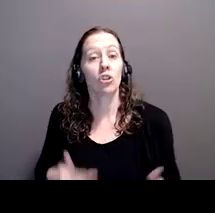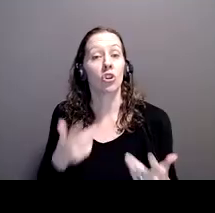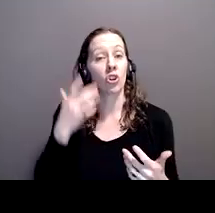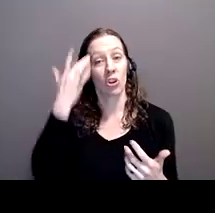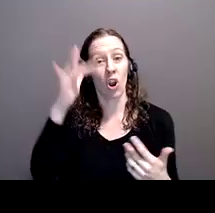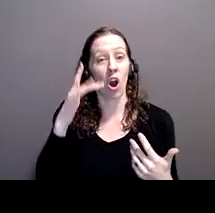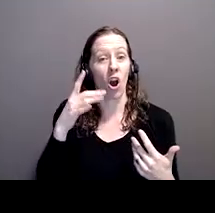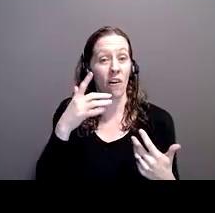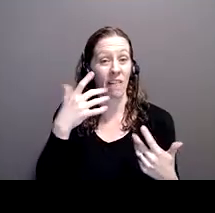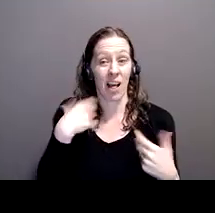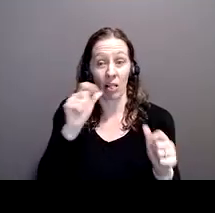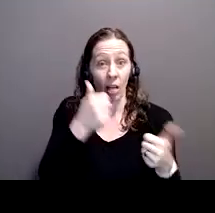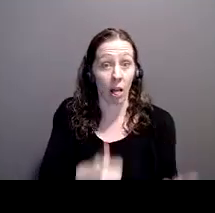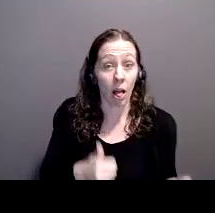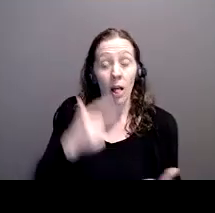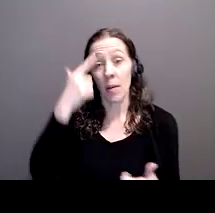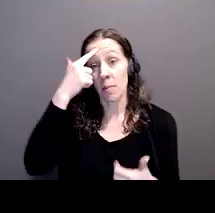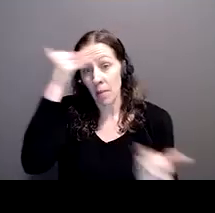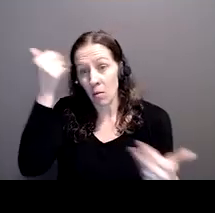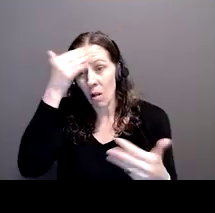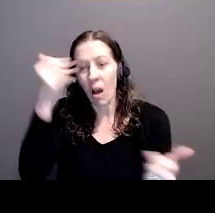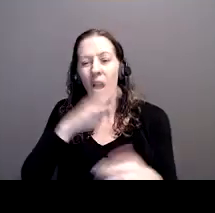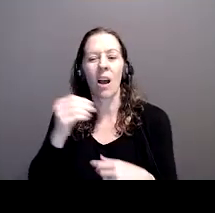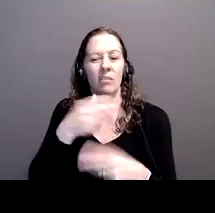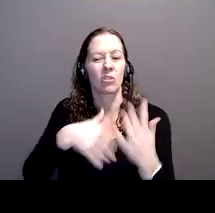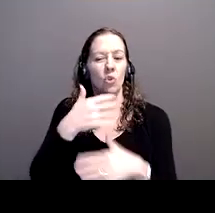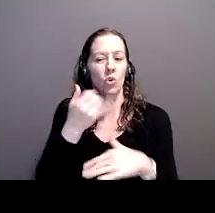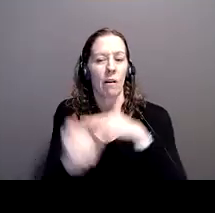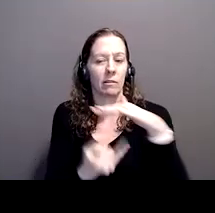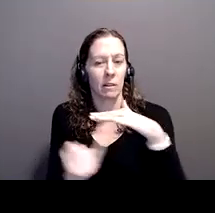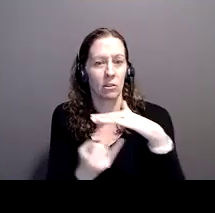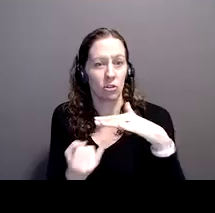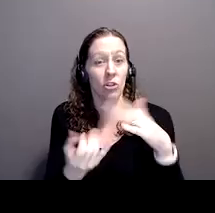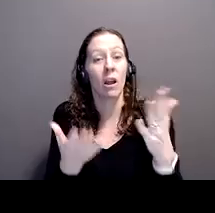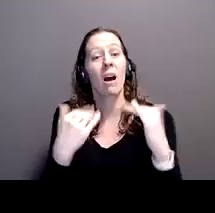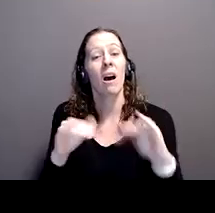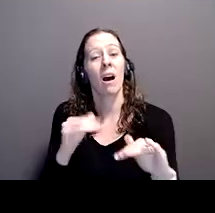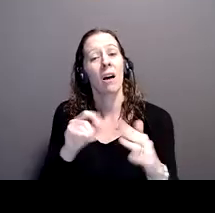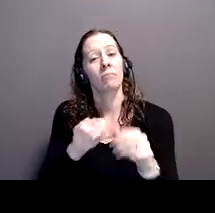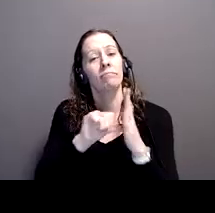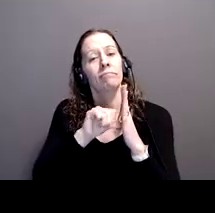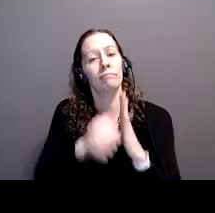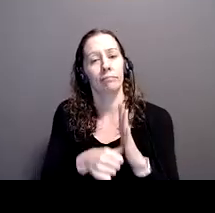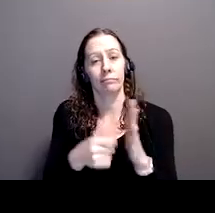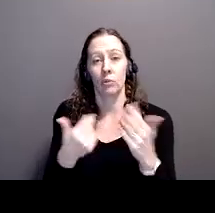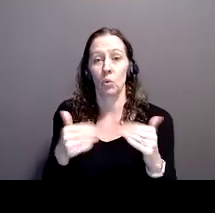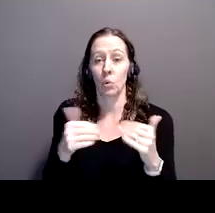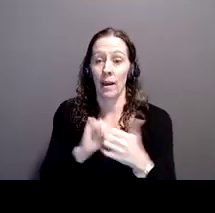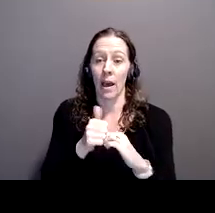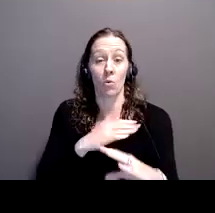social isolation. And just wanted to highlight really the opportunities for prevention, intervention,